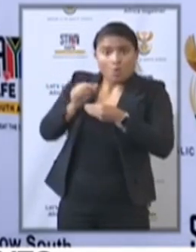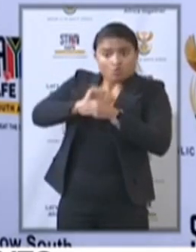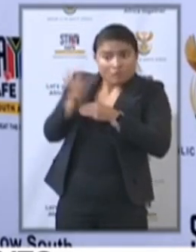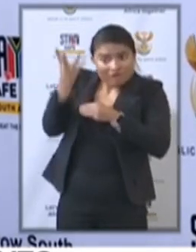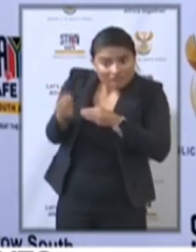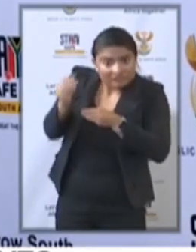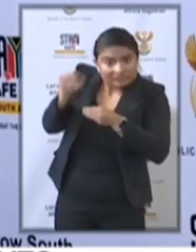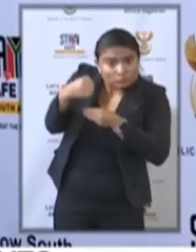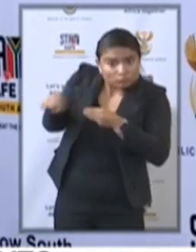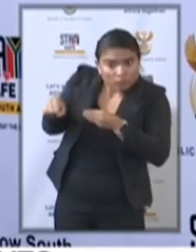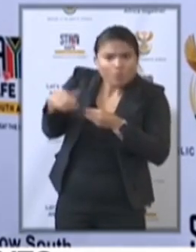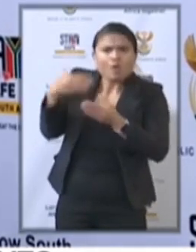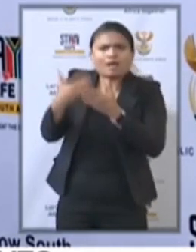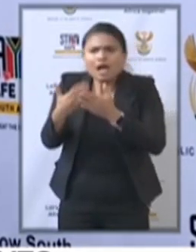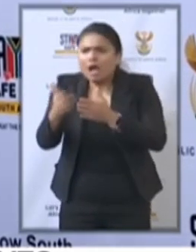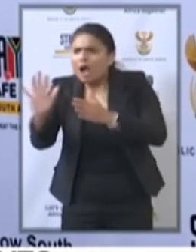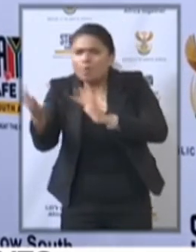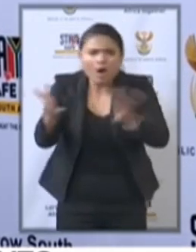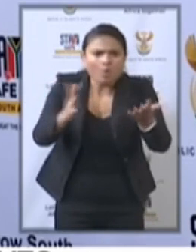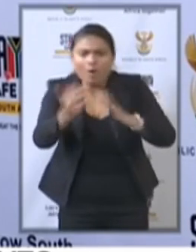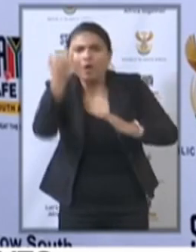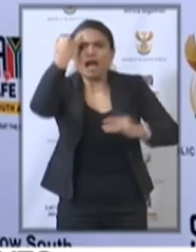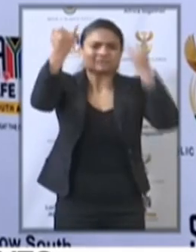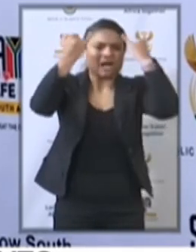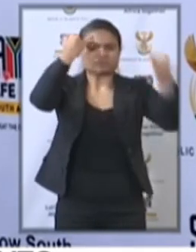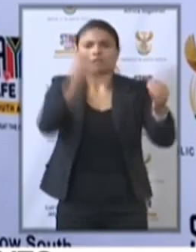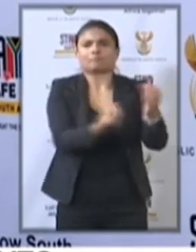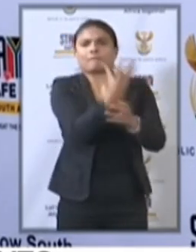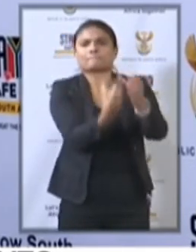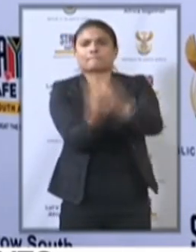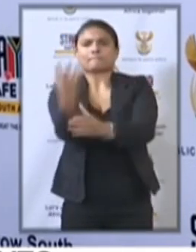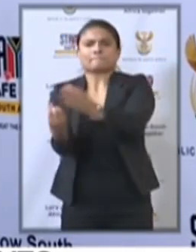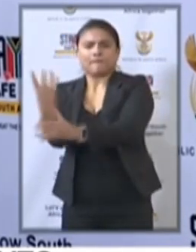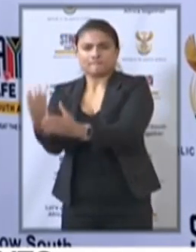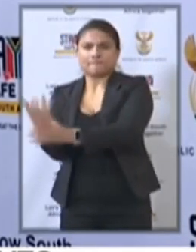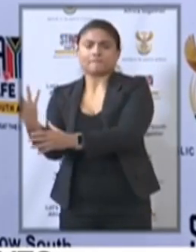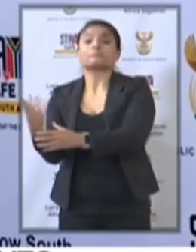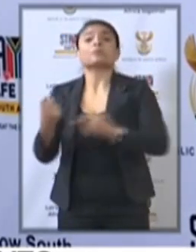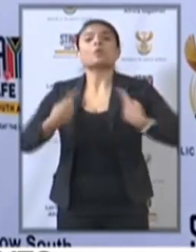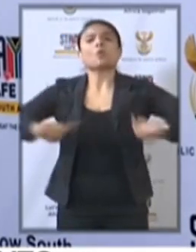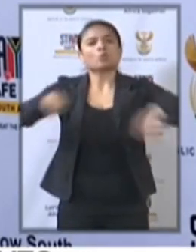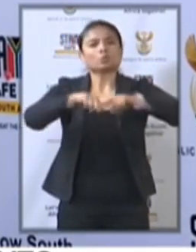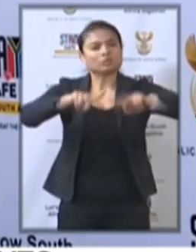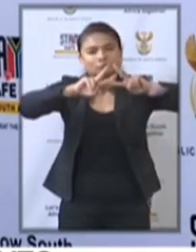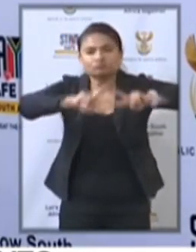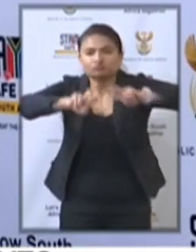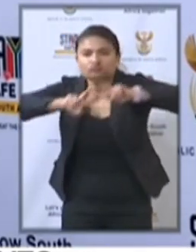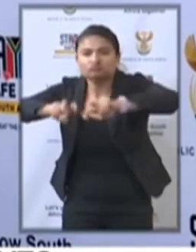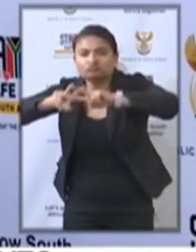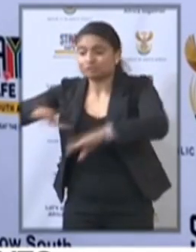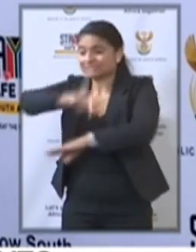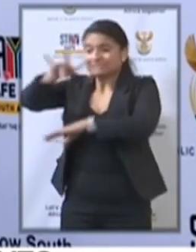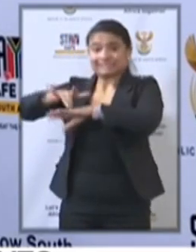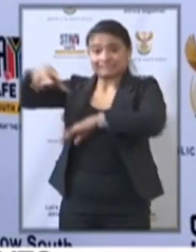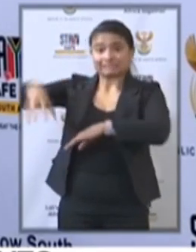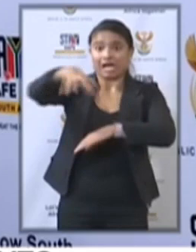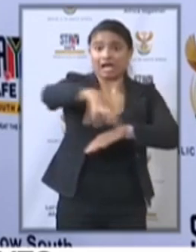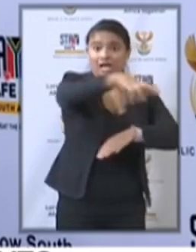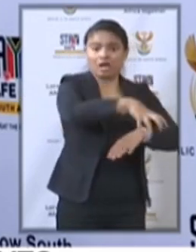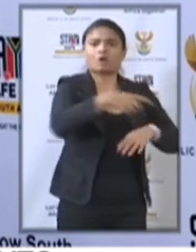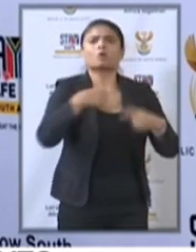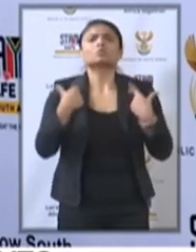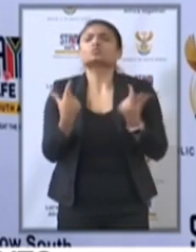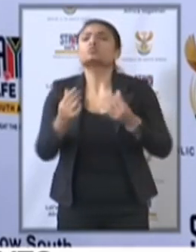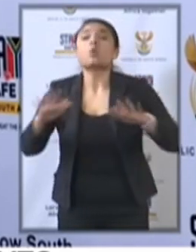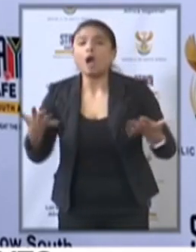for Scientific and Industrial Research is already doing tests for Eskom and